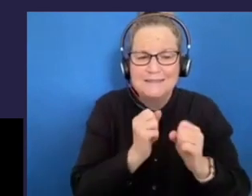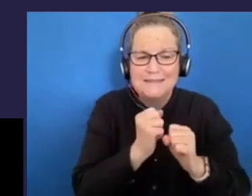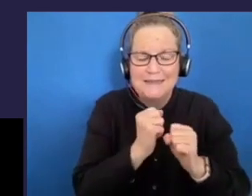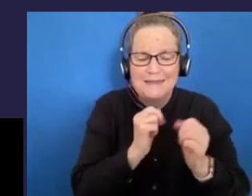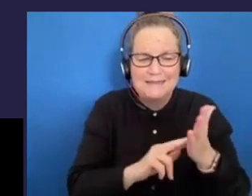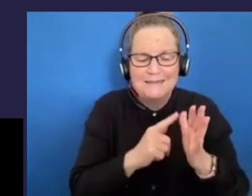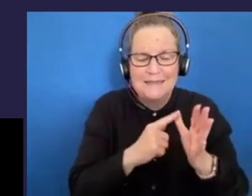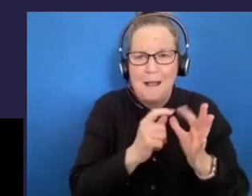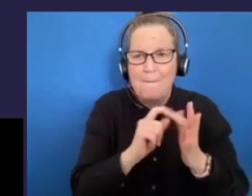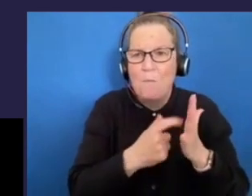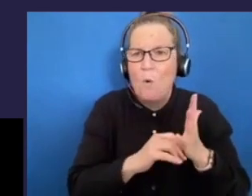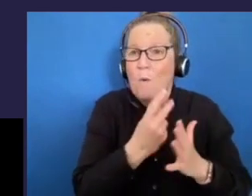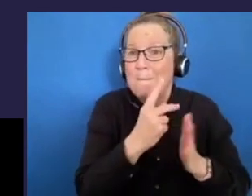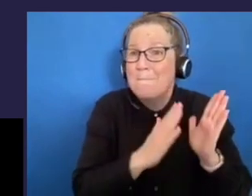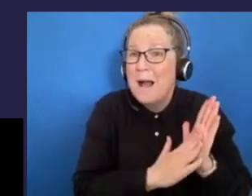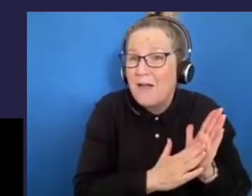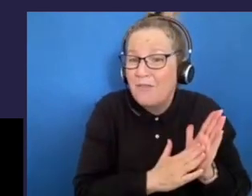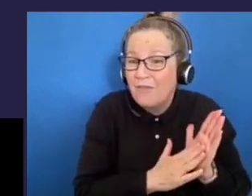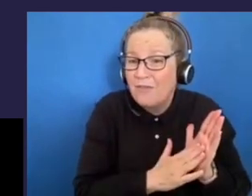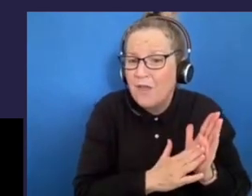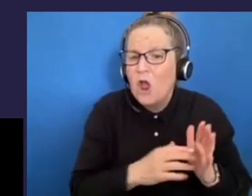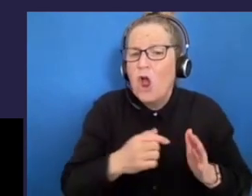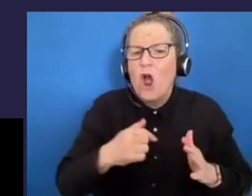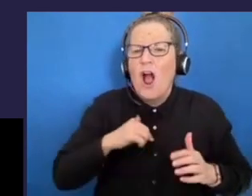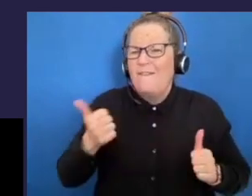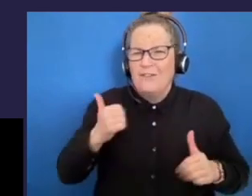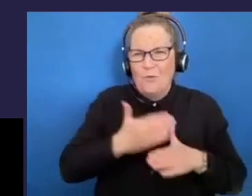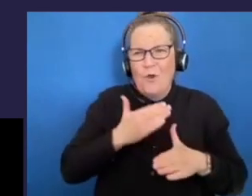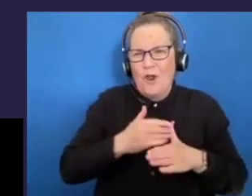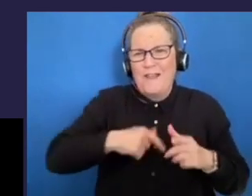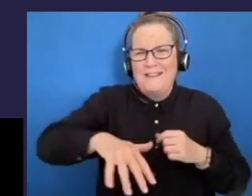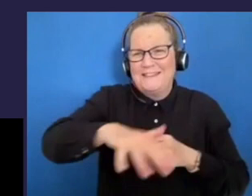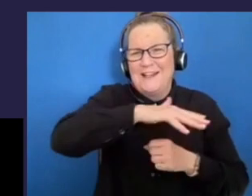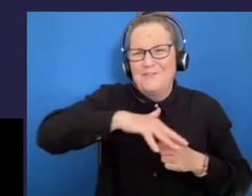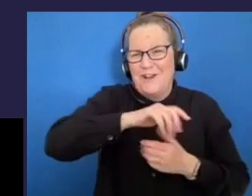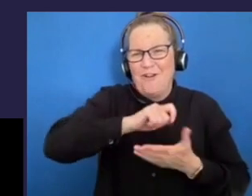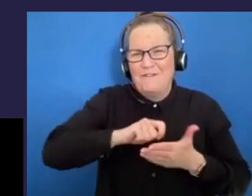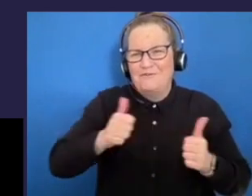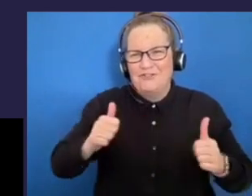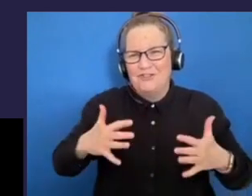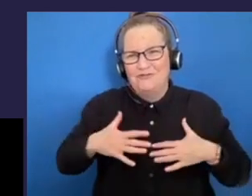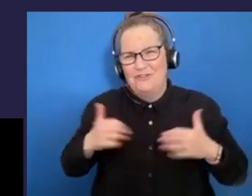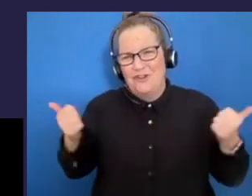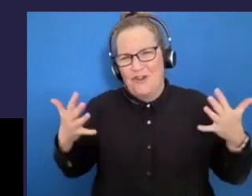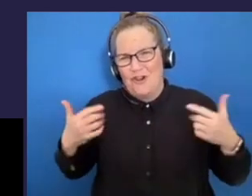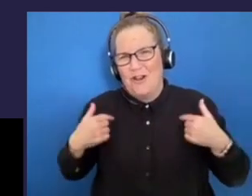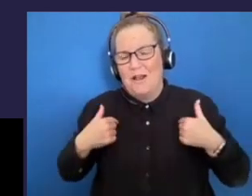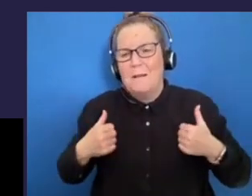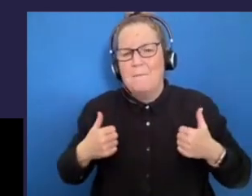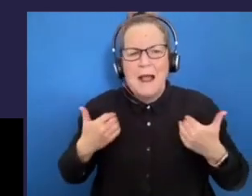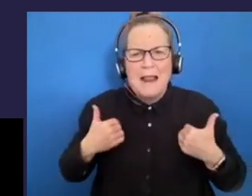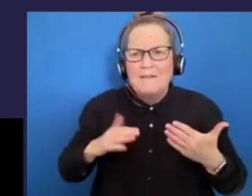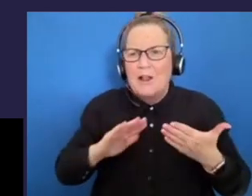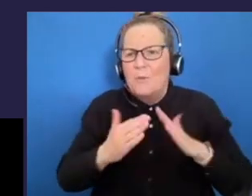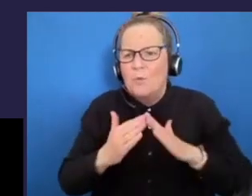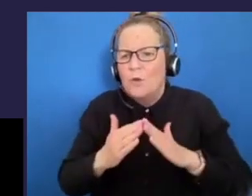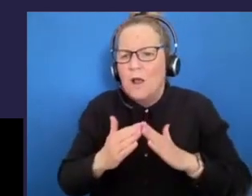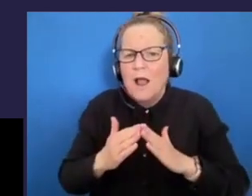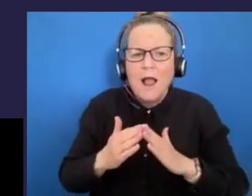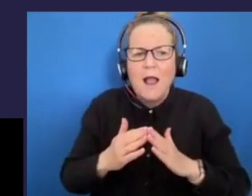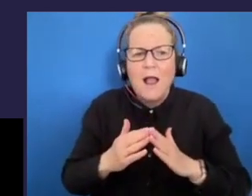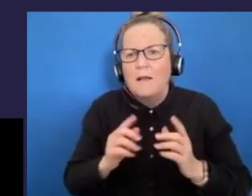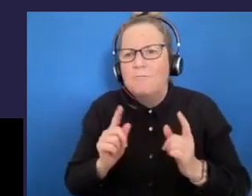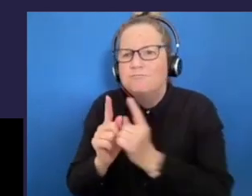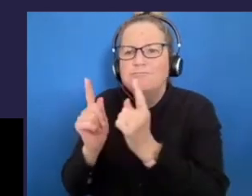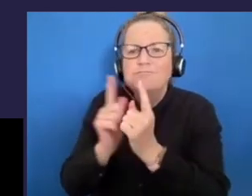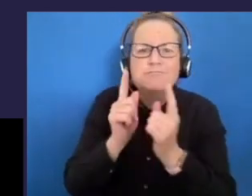month. I no longer work in the citizen advocacy office, but again, just living in this community, I get to see people,